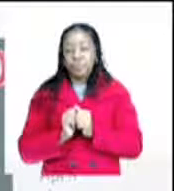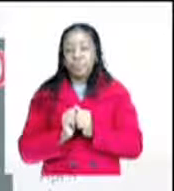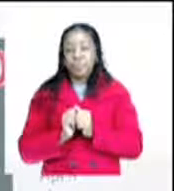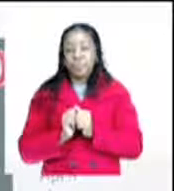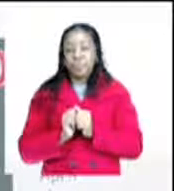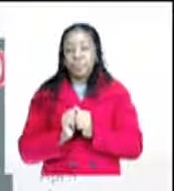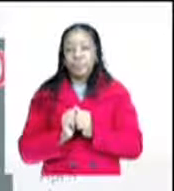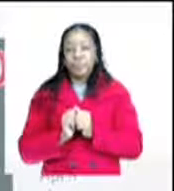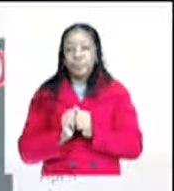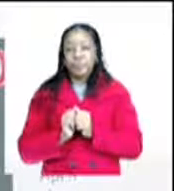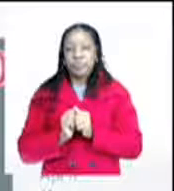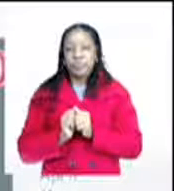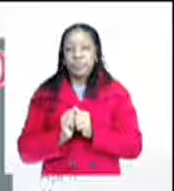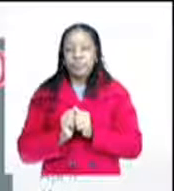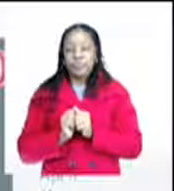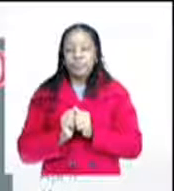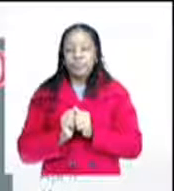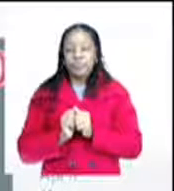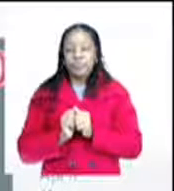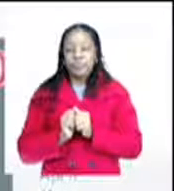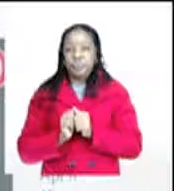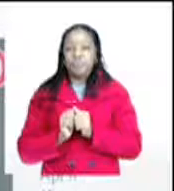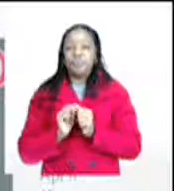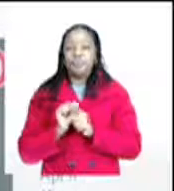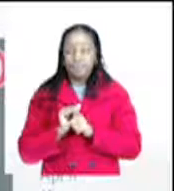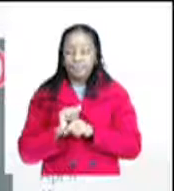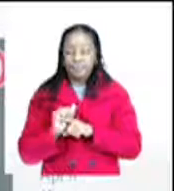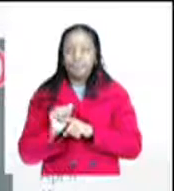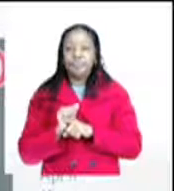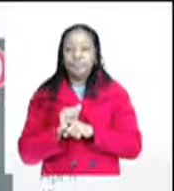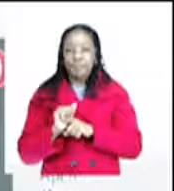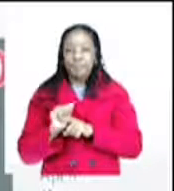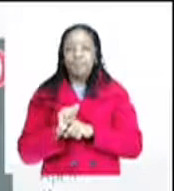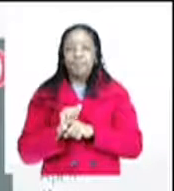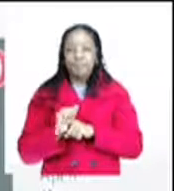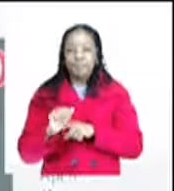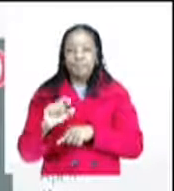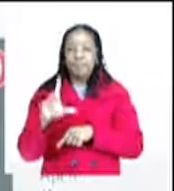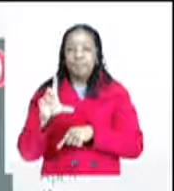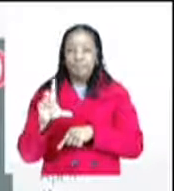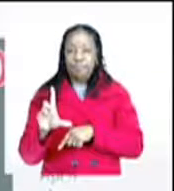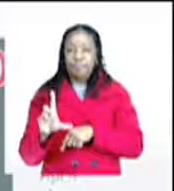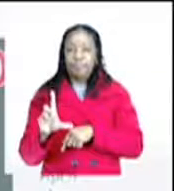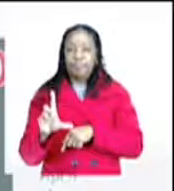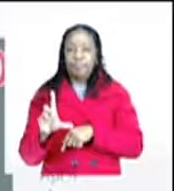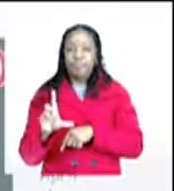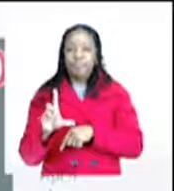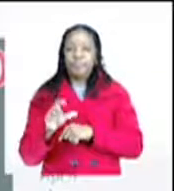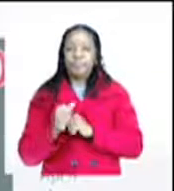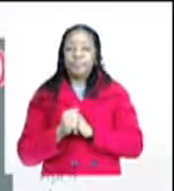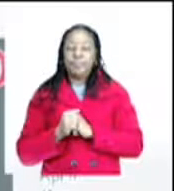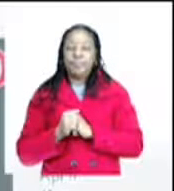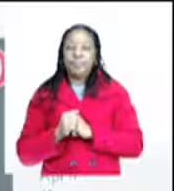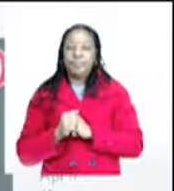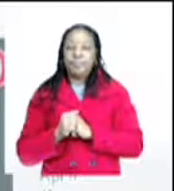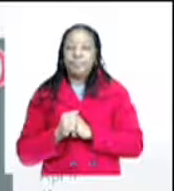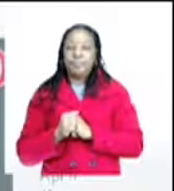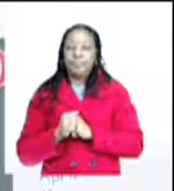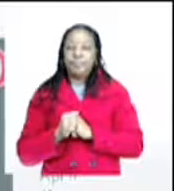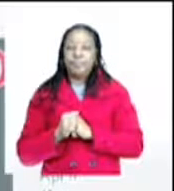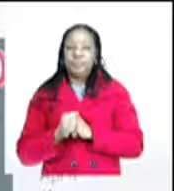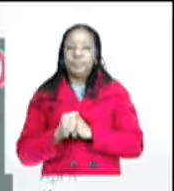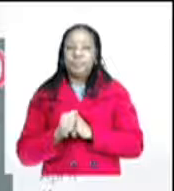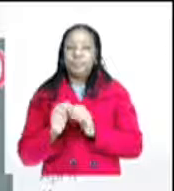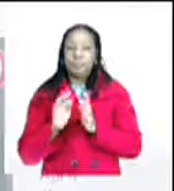neatly all the way down. That's how we write letter L. Let's get